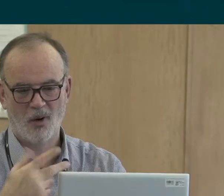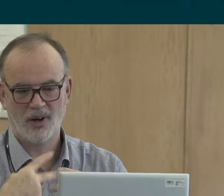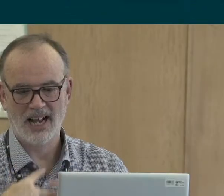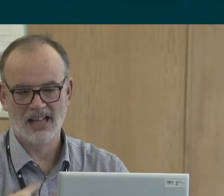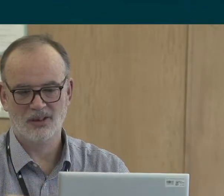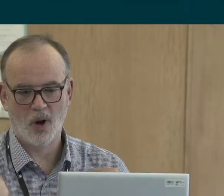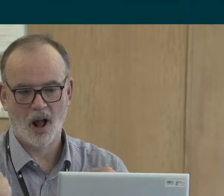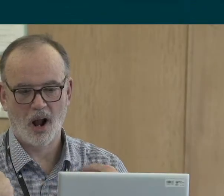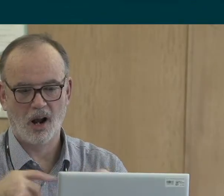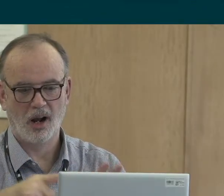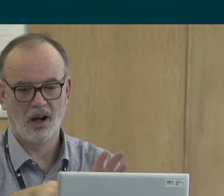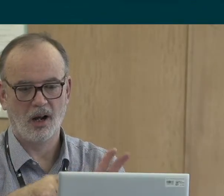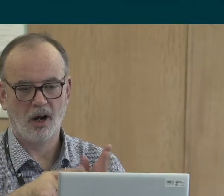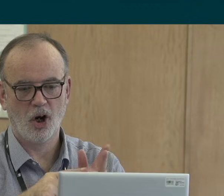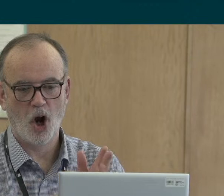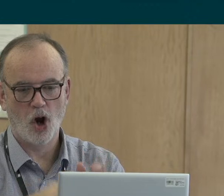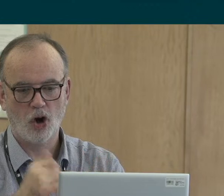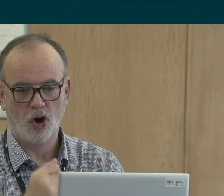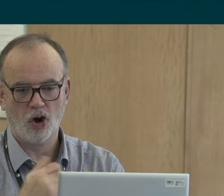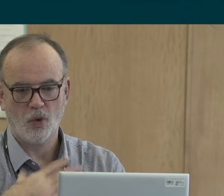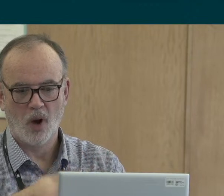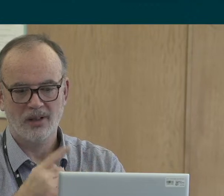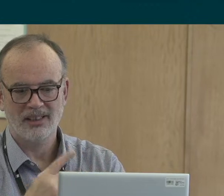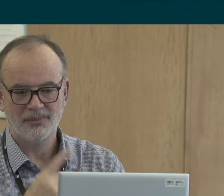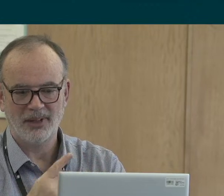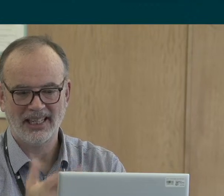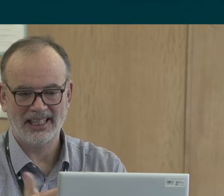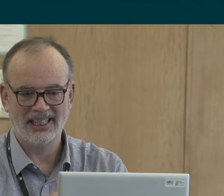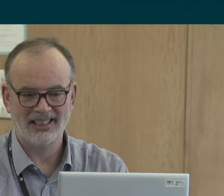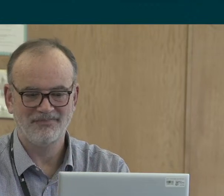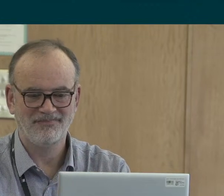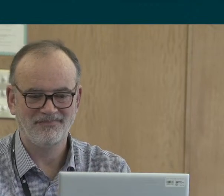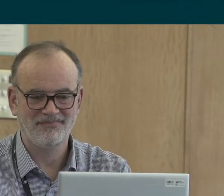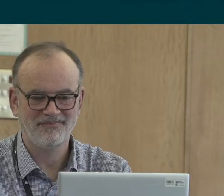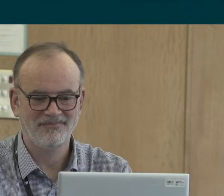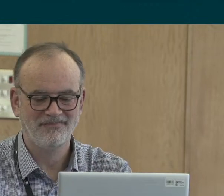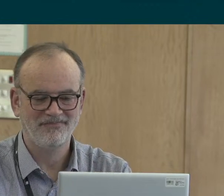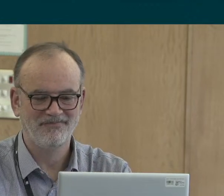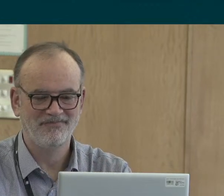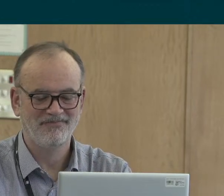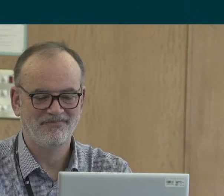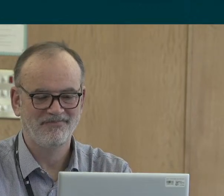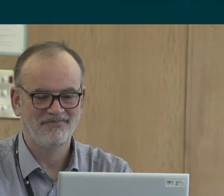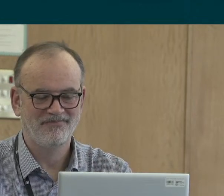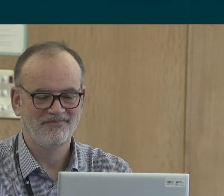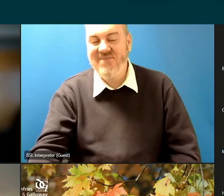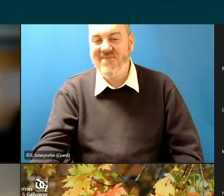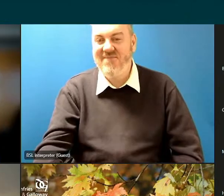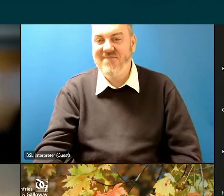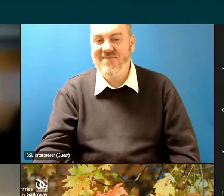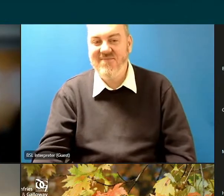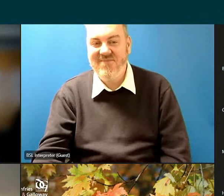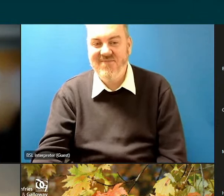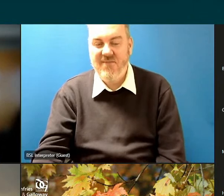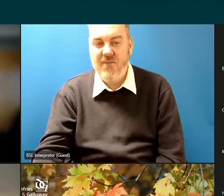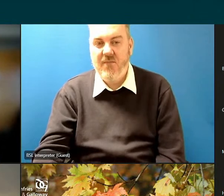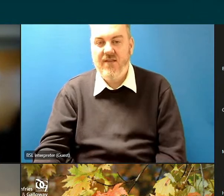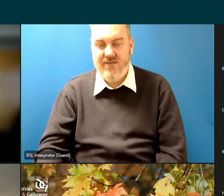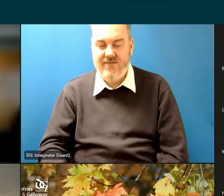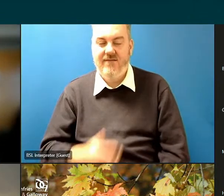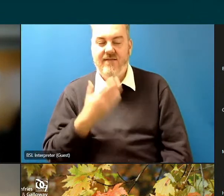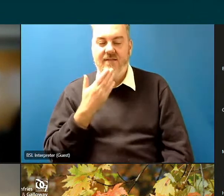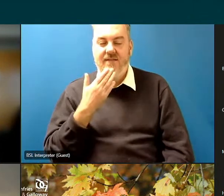Thank you, James. So, Councillor Young, you wanted to speak. Yes, thank